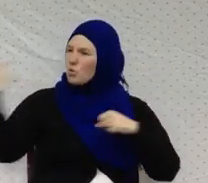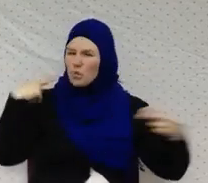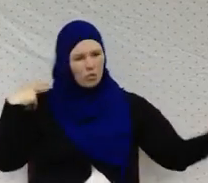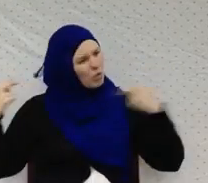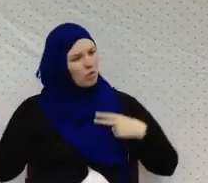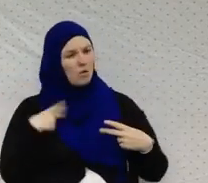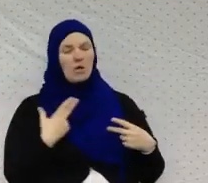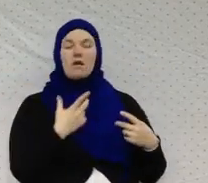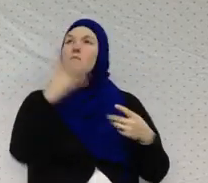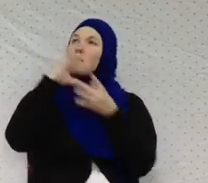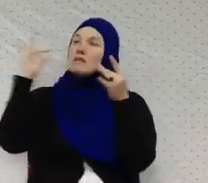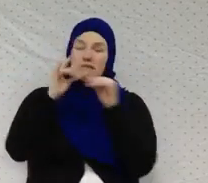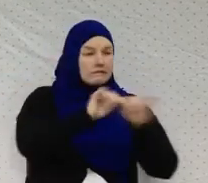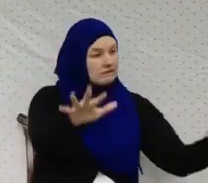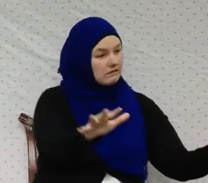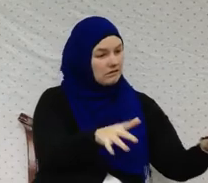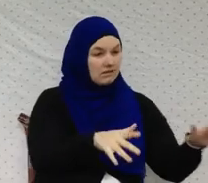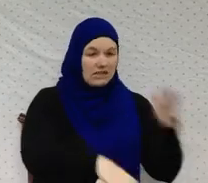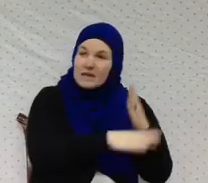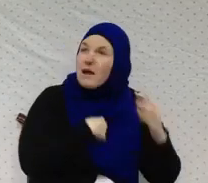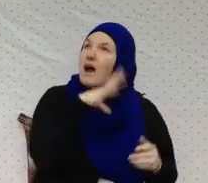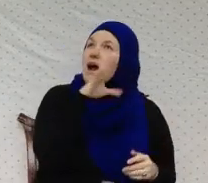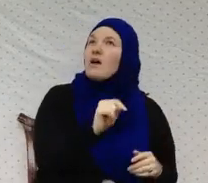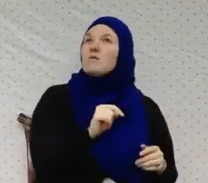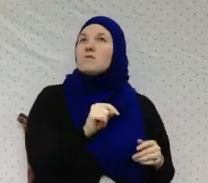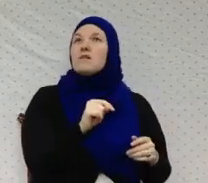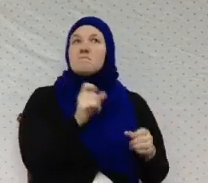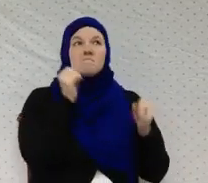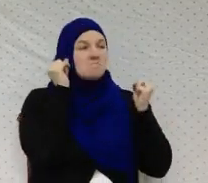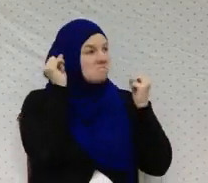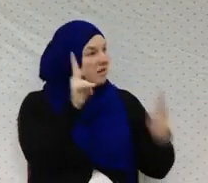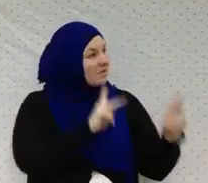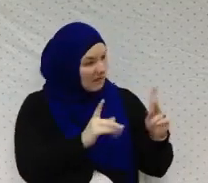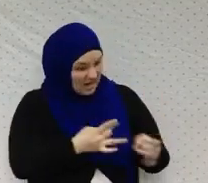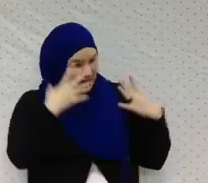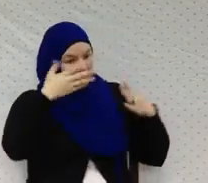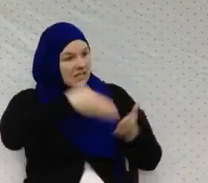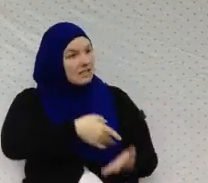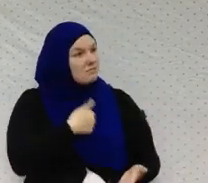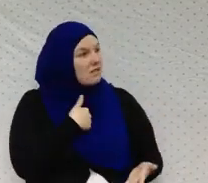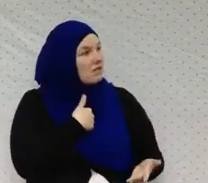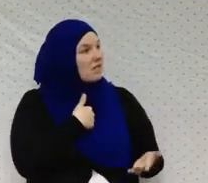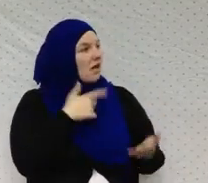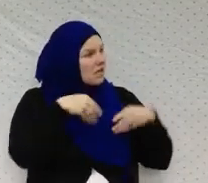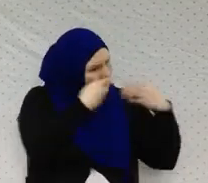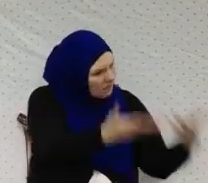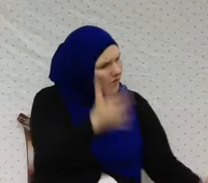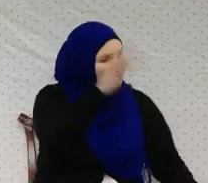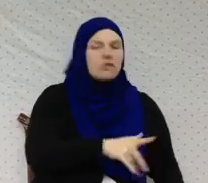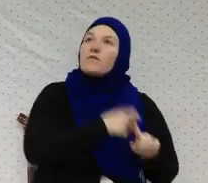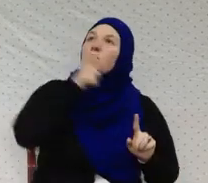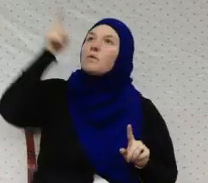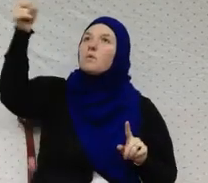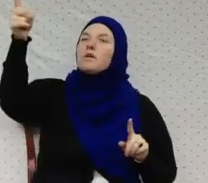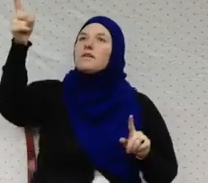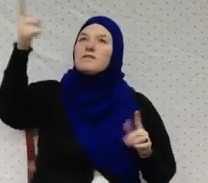me, people are rejecting the message you sent me with. They are treating me as despised, as an enemy. I'm bringing